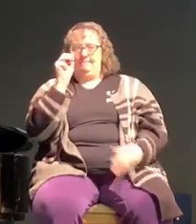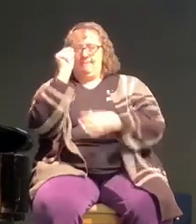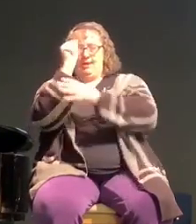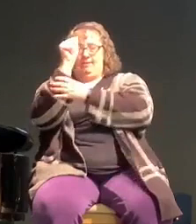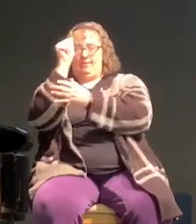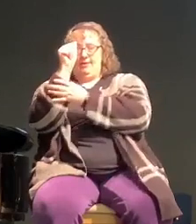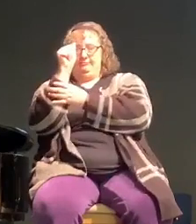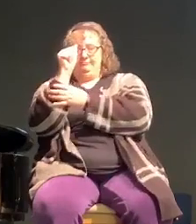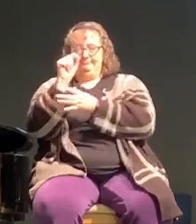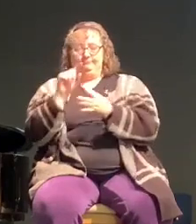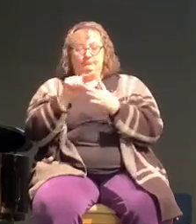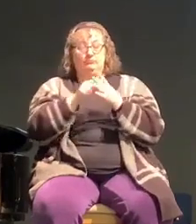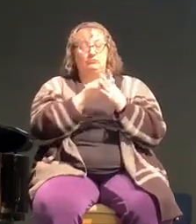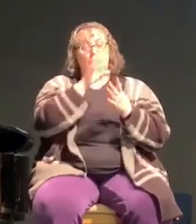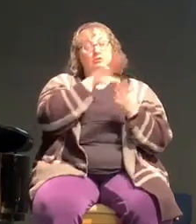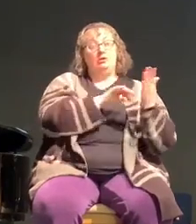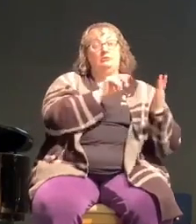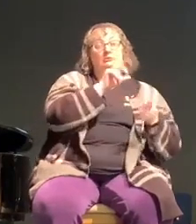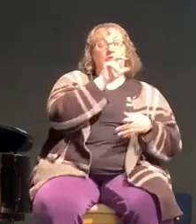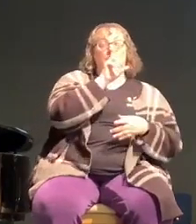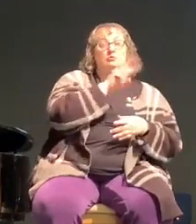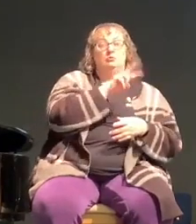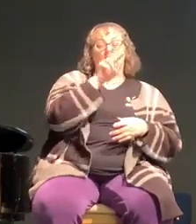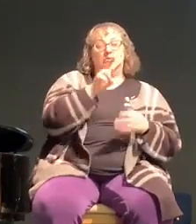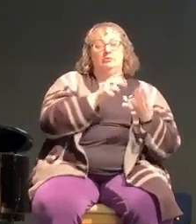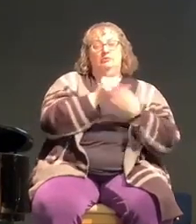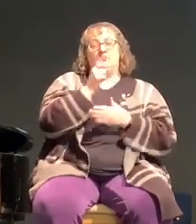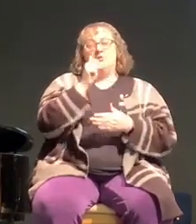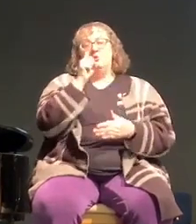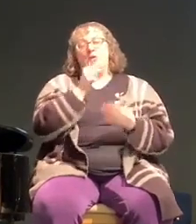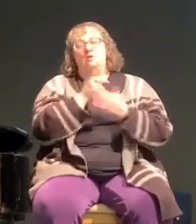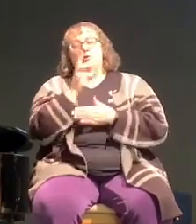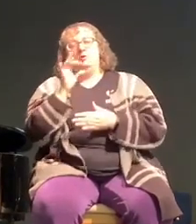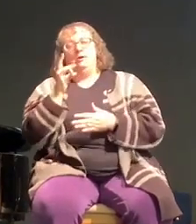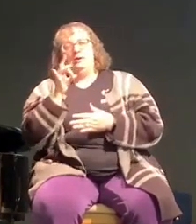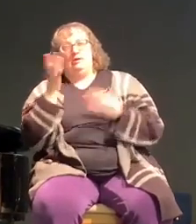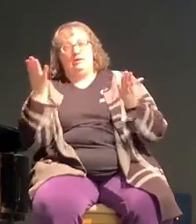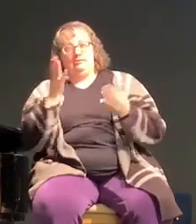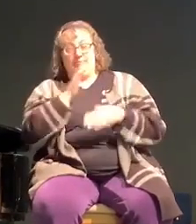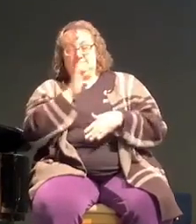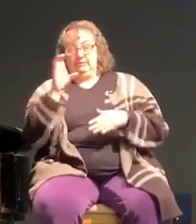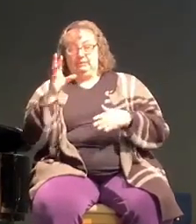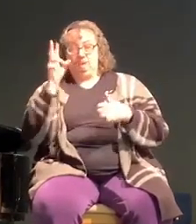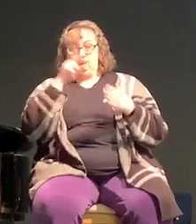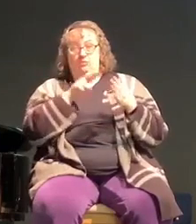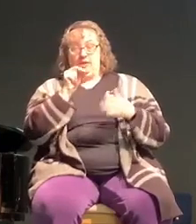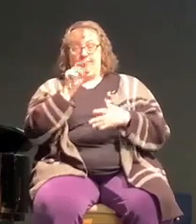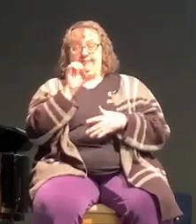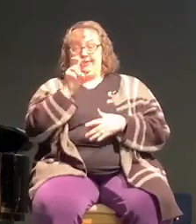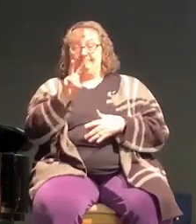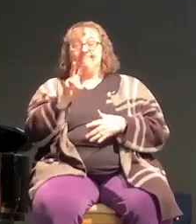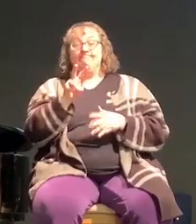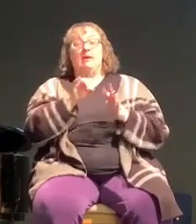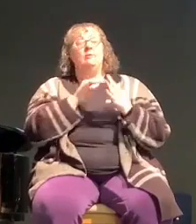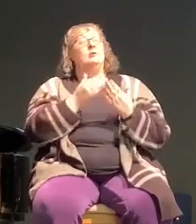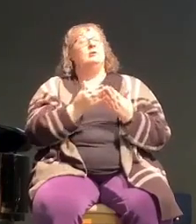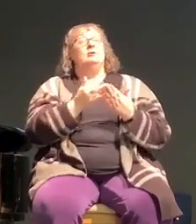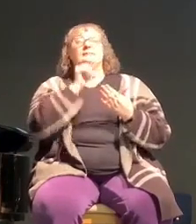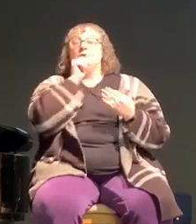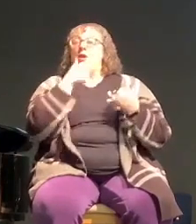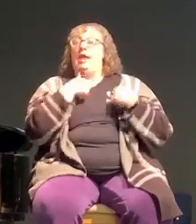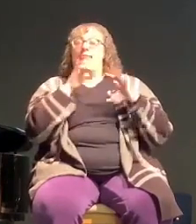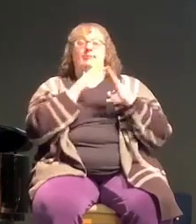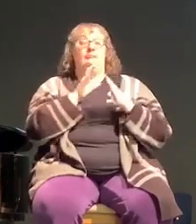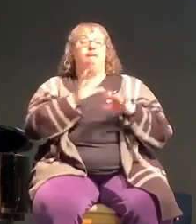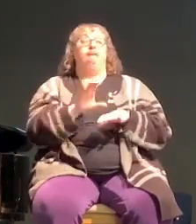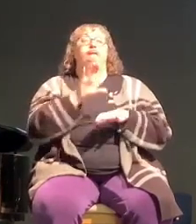Genesis 22, 1 through 18. Here from the front at Buckeye, read out of the NIV Bible. If you do not have a Bible,